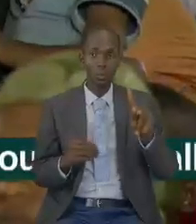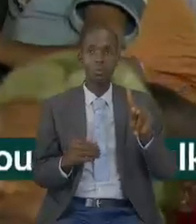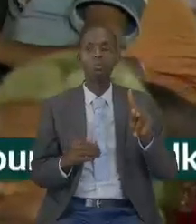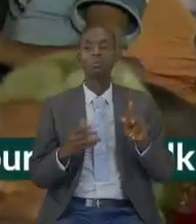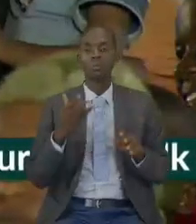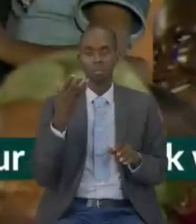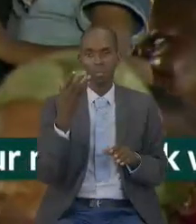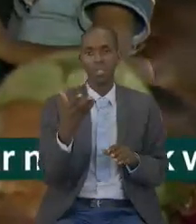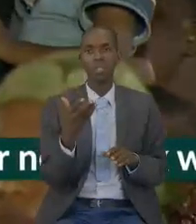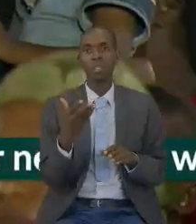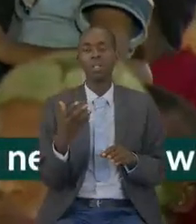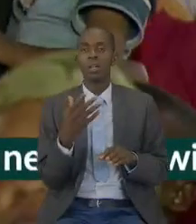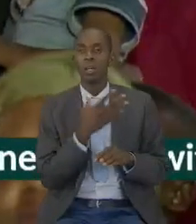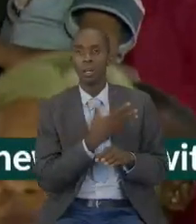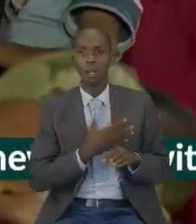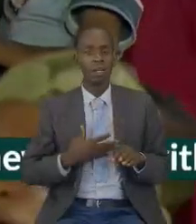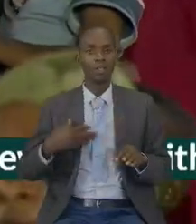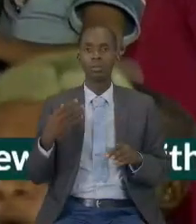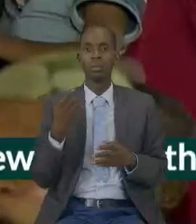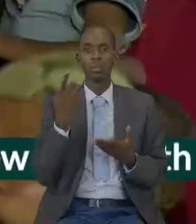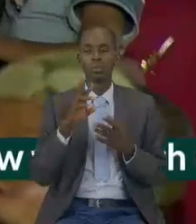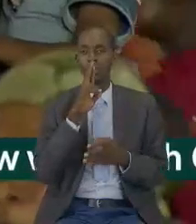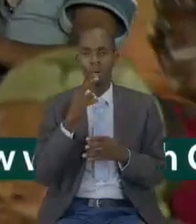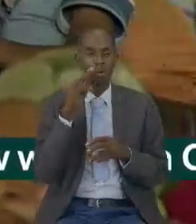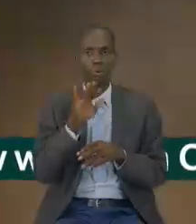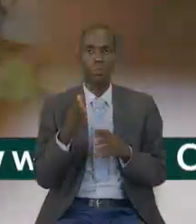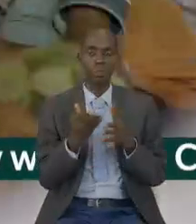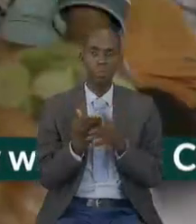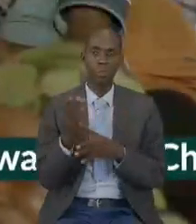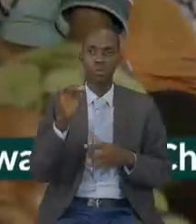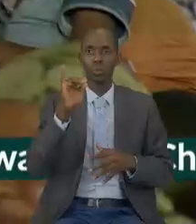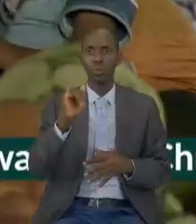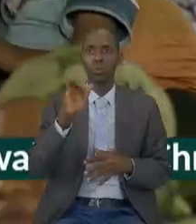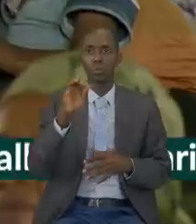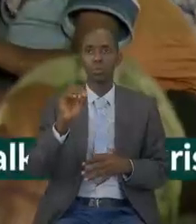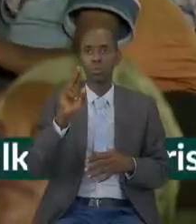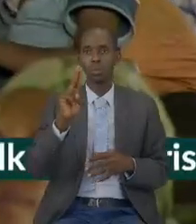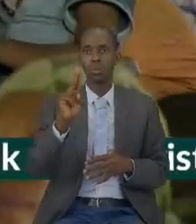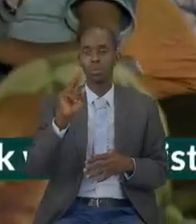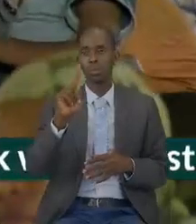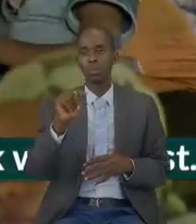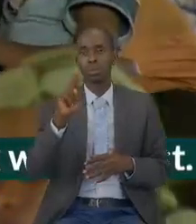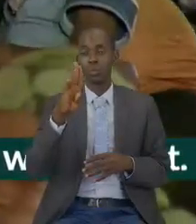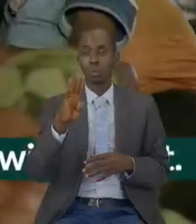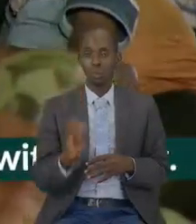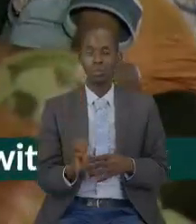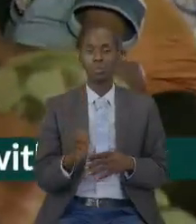The railing up there, some hands we are giving. Please, go ahead. We saw their hands.